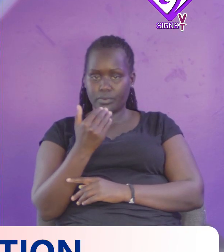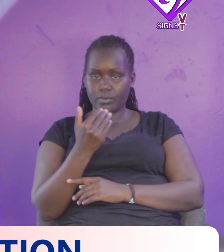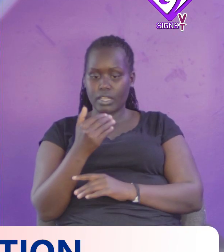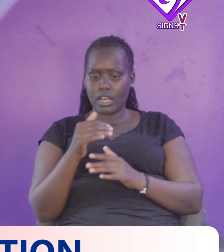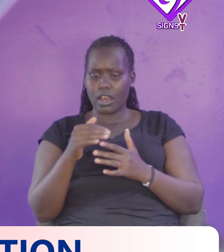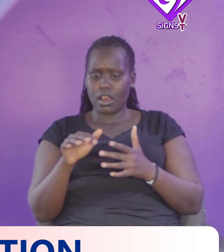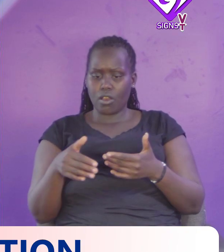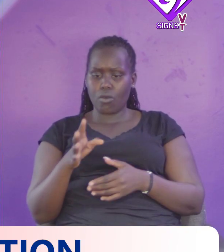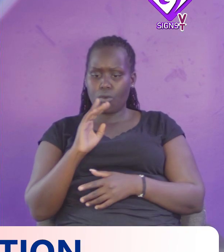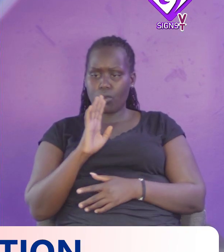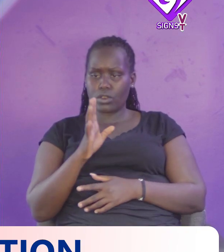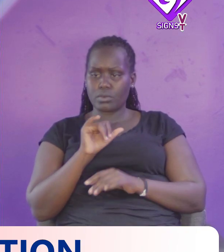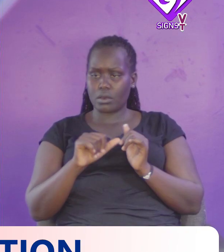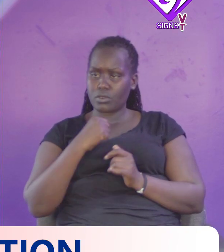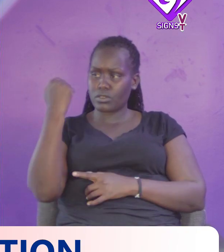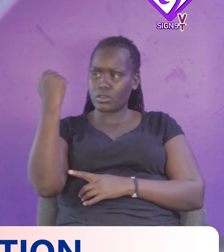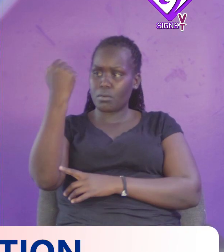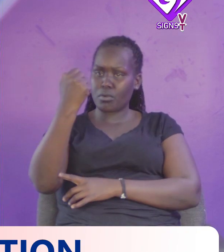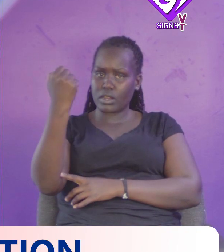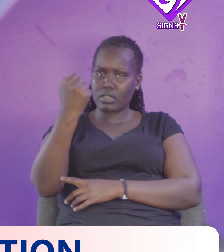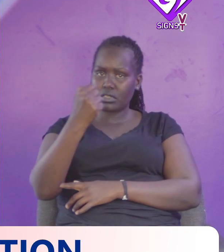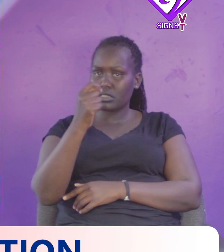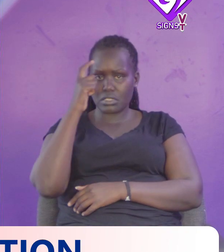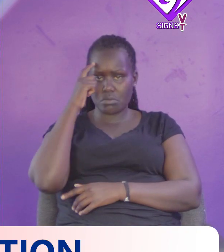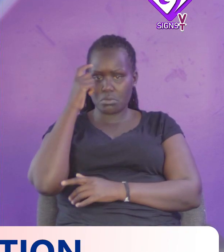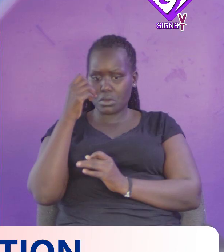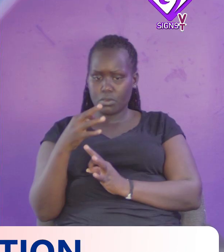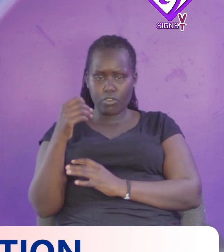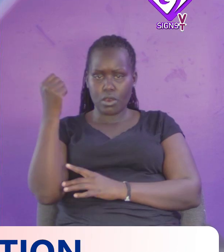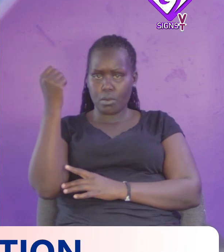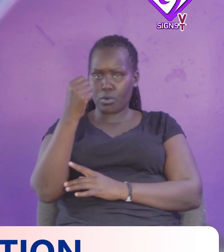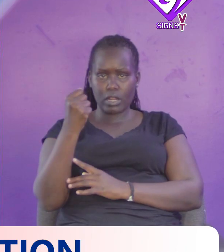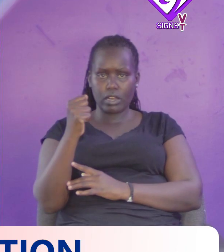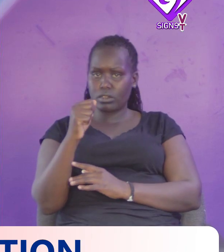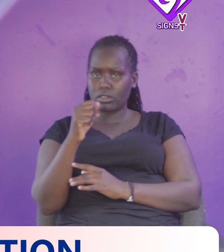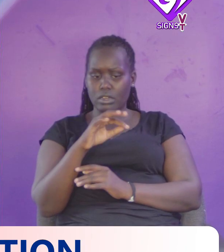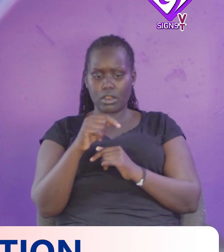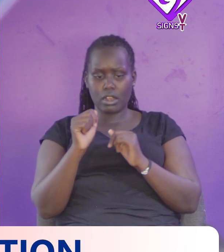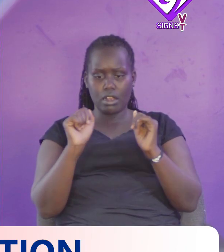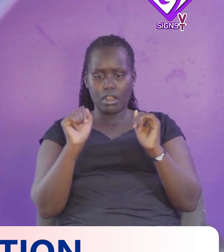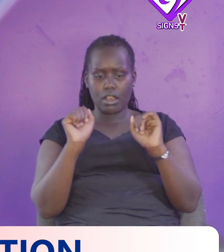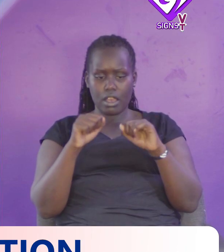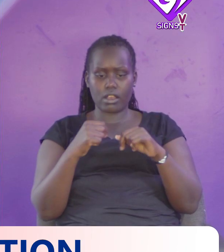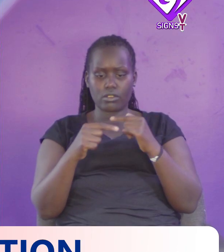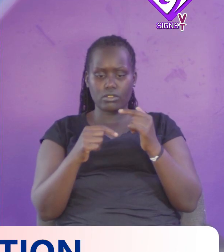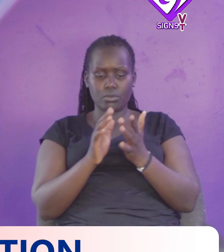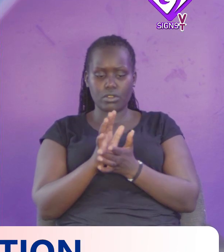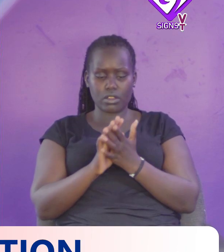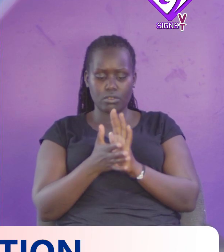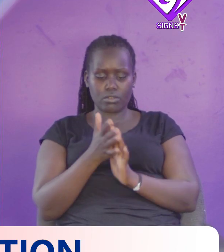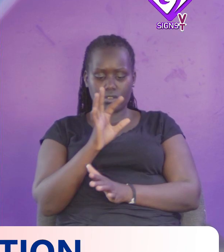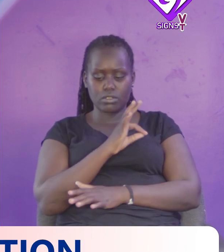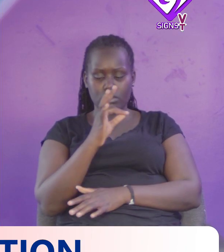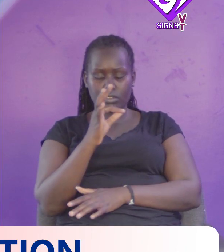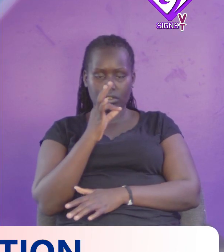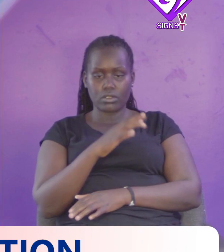talking about politics, I don't think if politics can exist without the spirituals, yeah? Okay. And whatever your religion is.